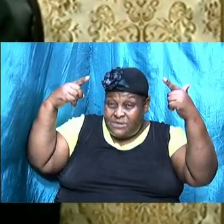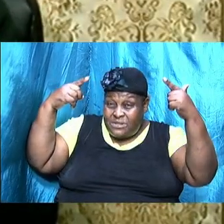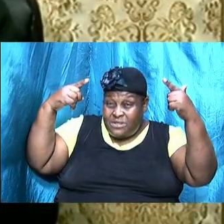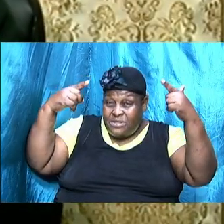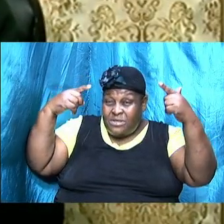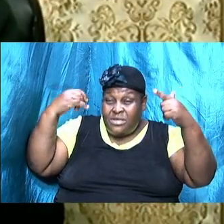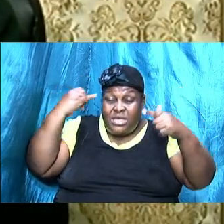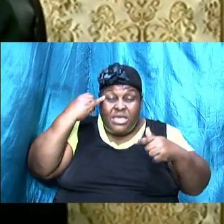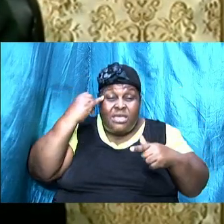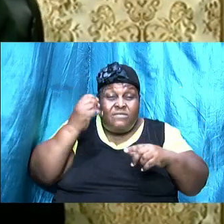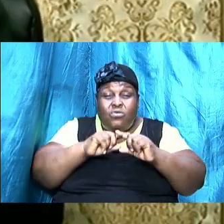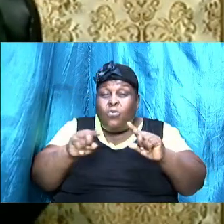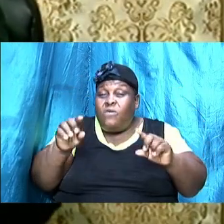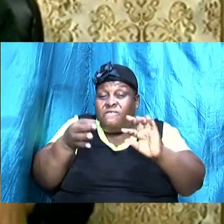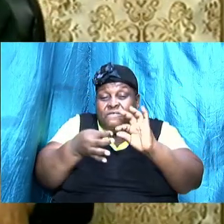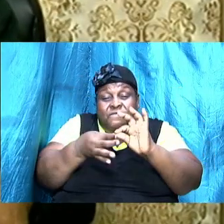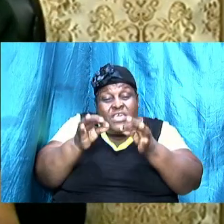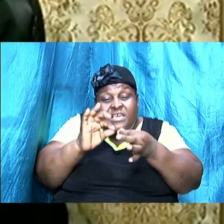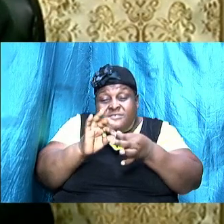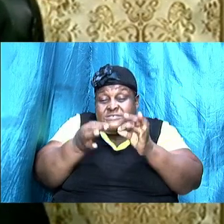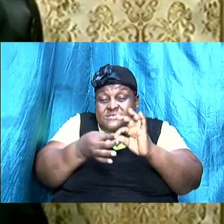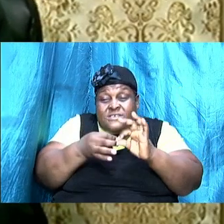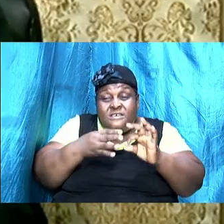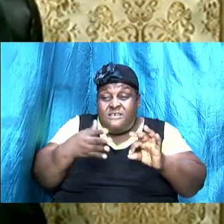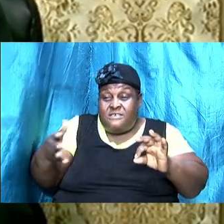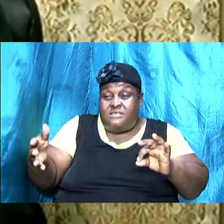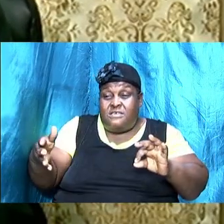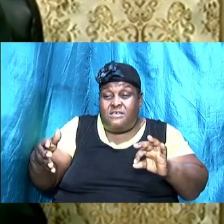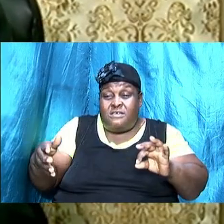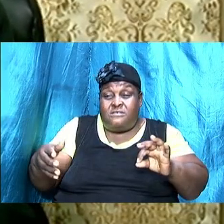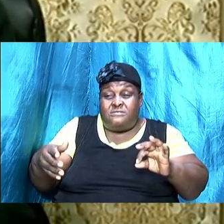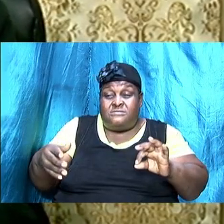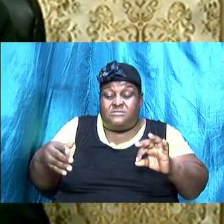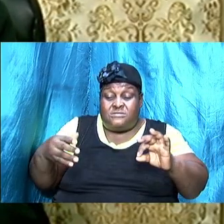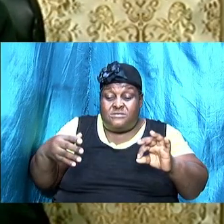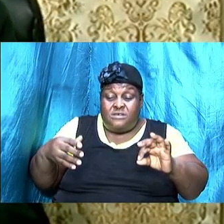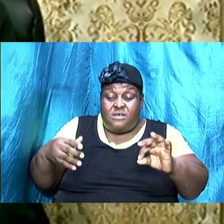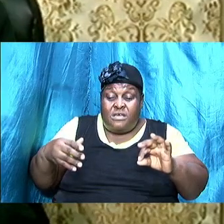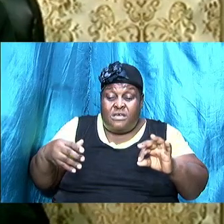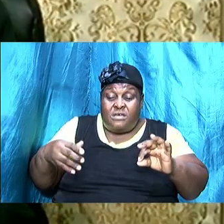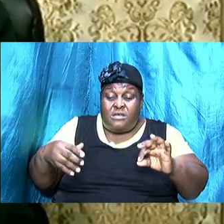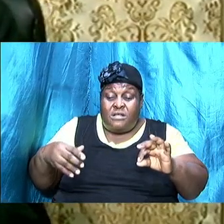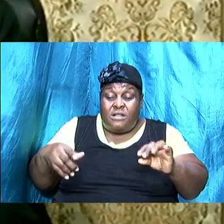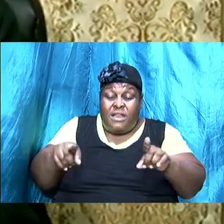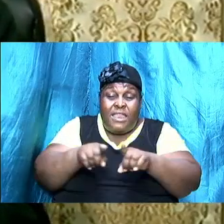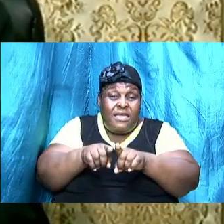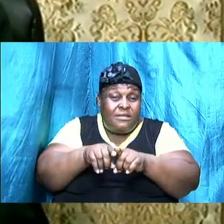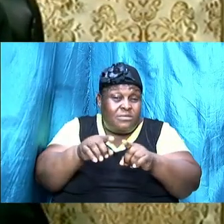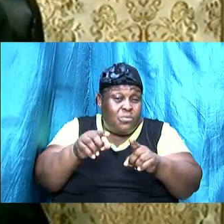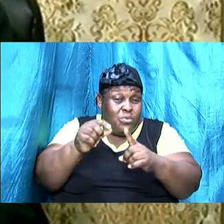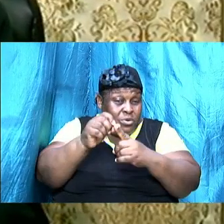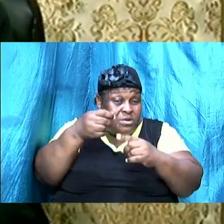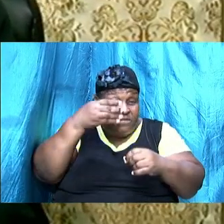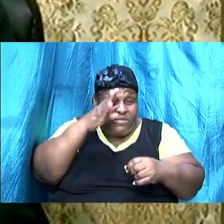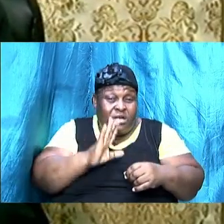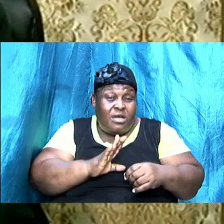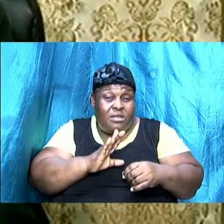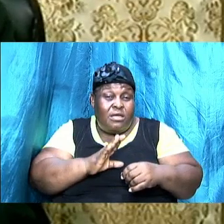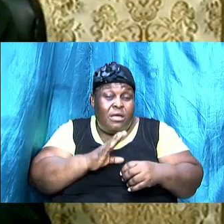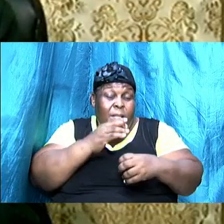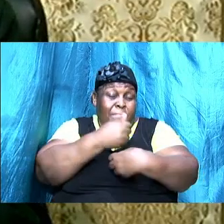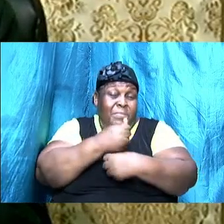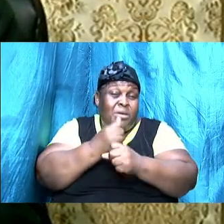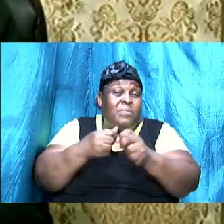if we don't deal with things according to Bible, set up a generation to